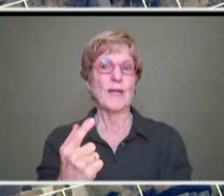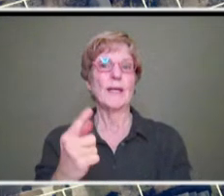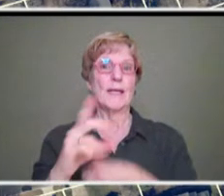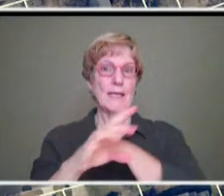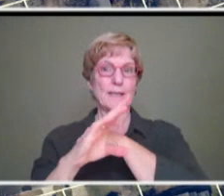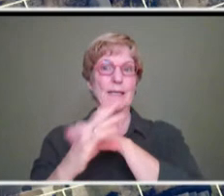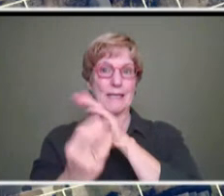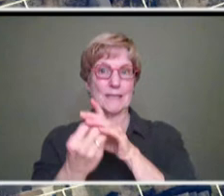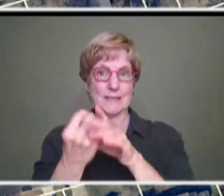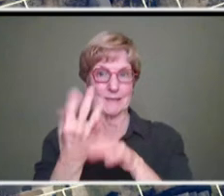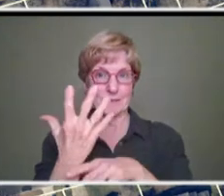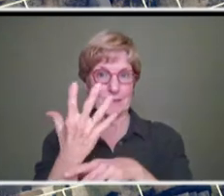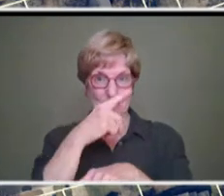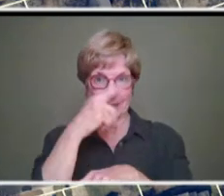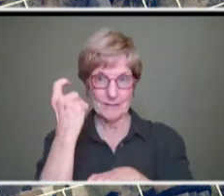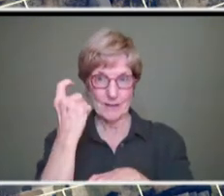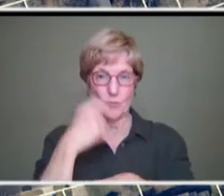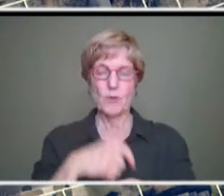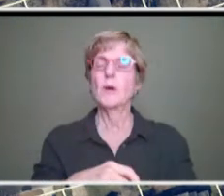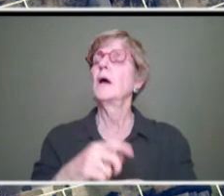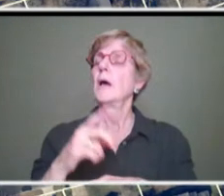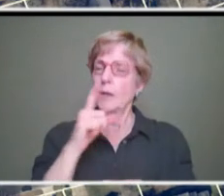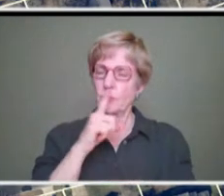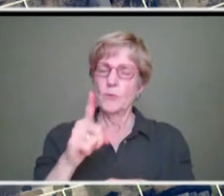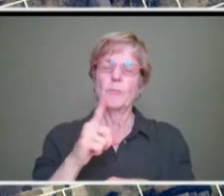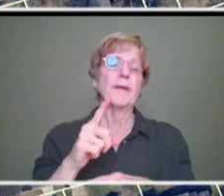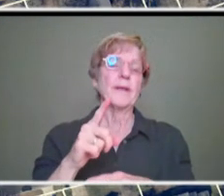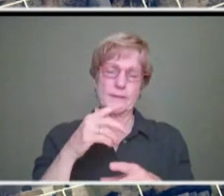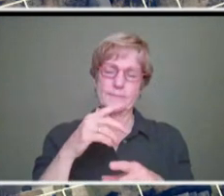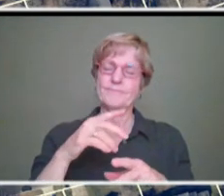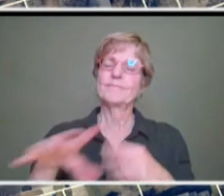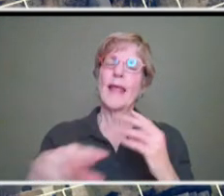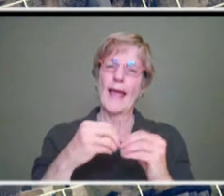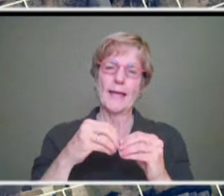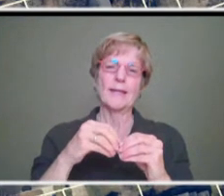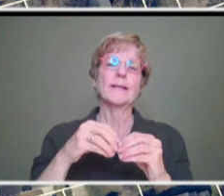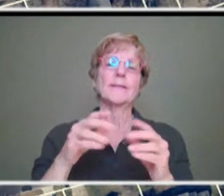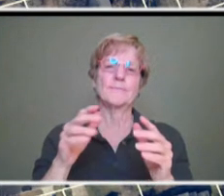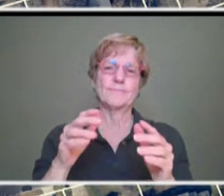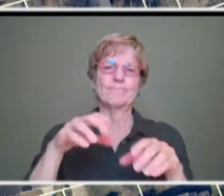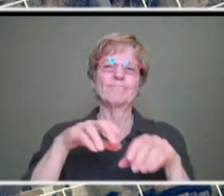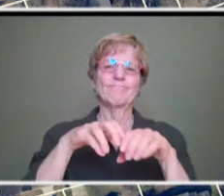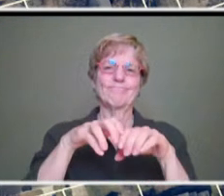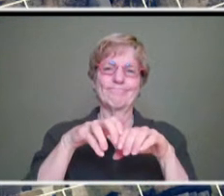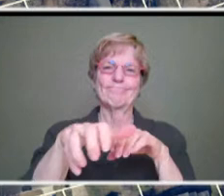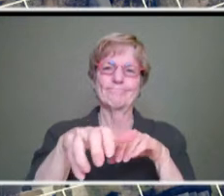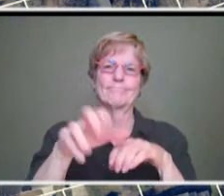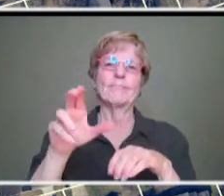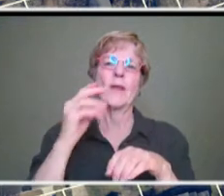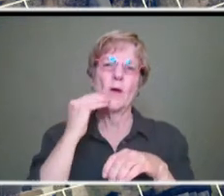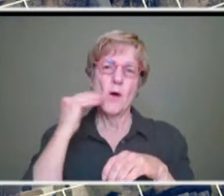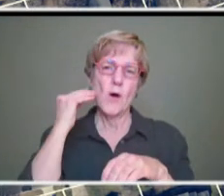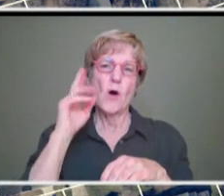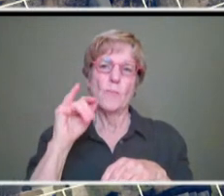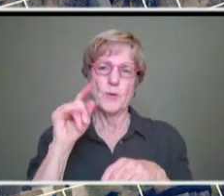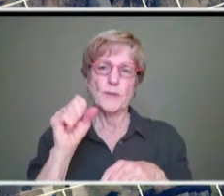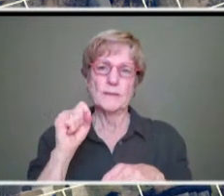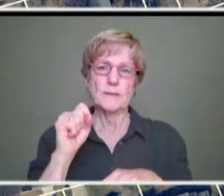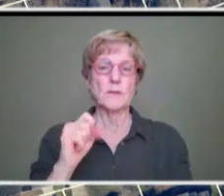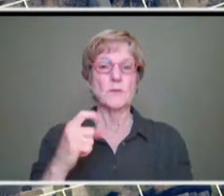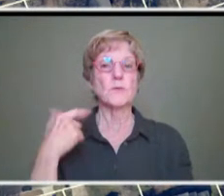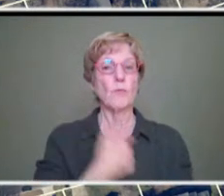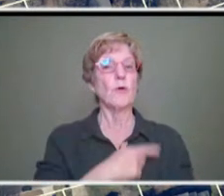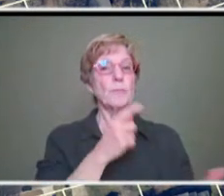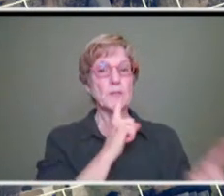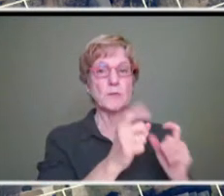housing product so that said happy to have follow-up conversations with you all again we expect to be before the Hidden Valley neighborhood